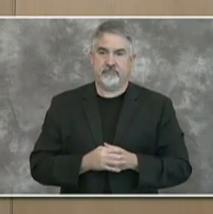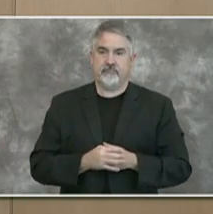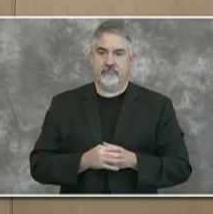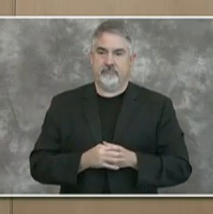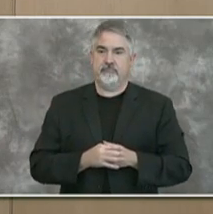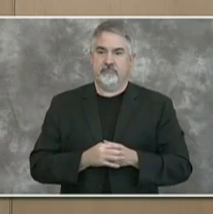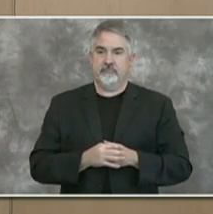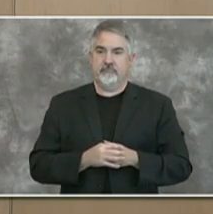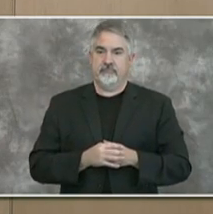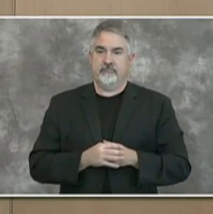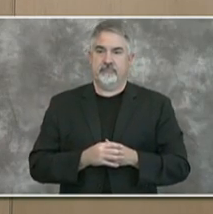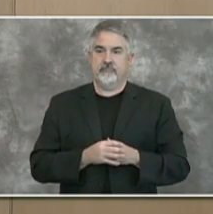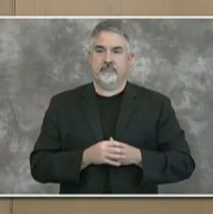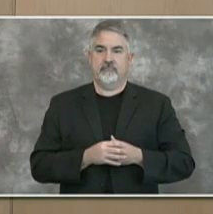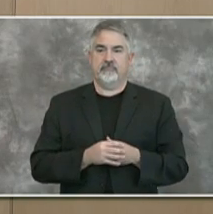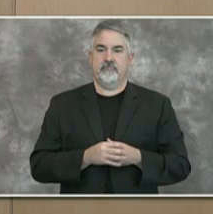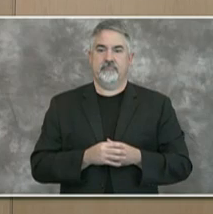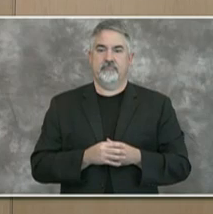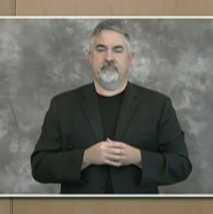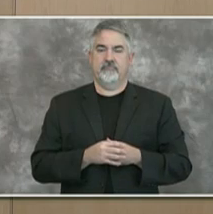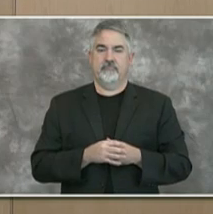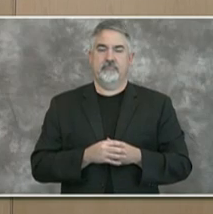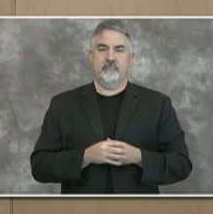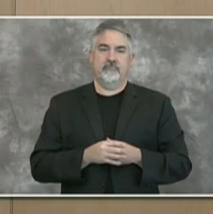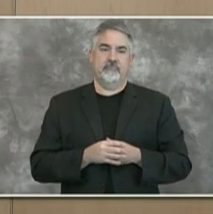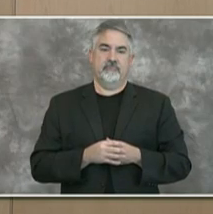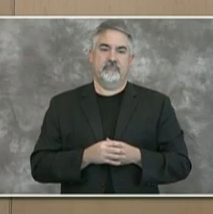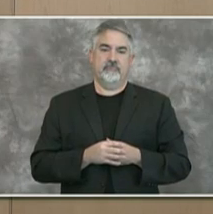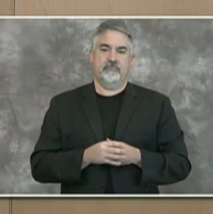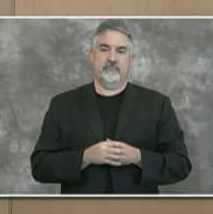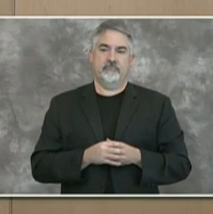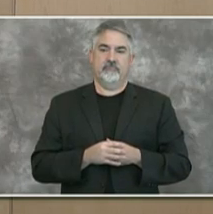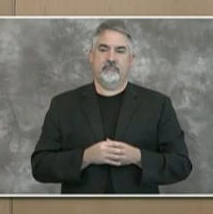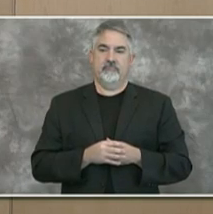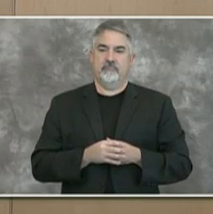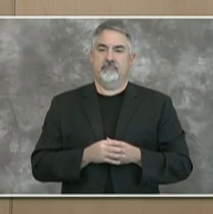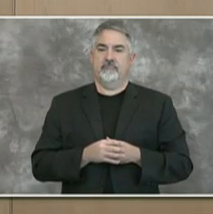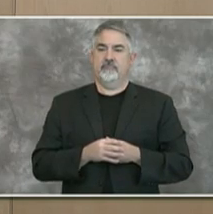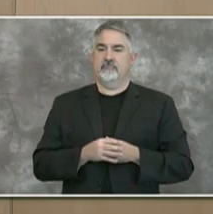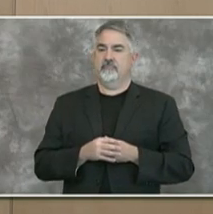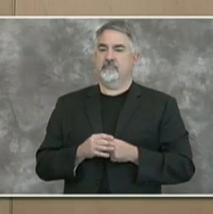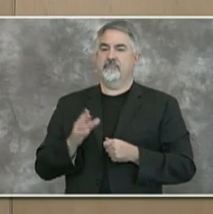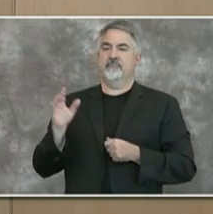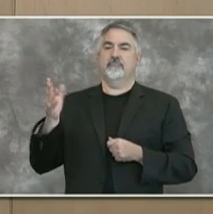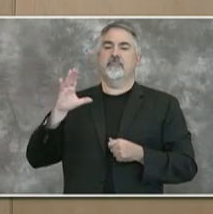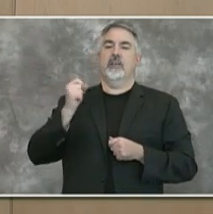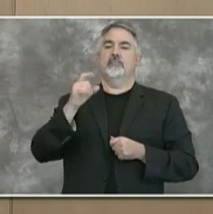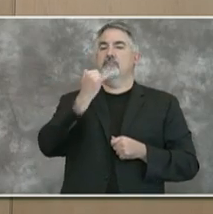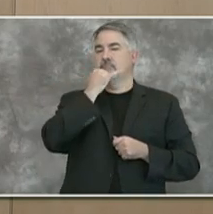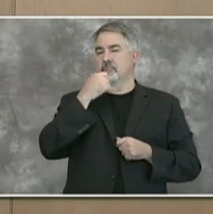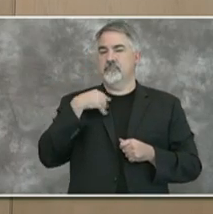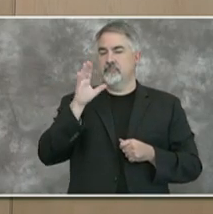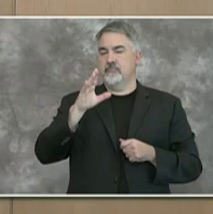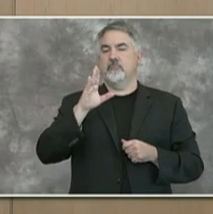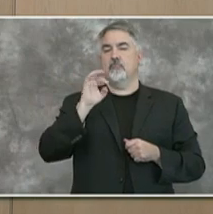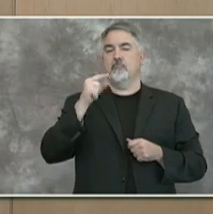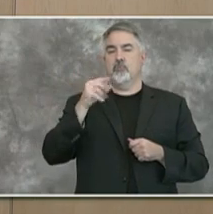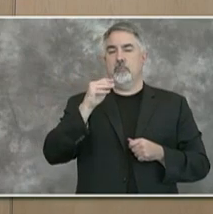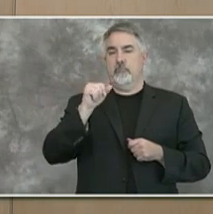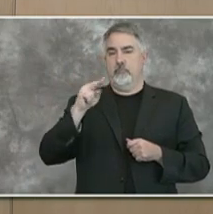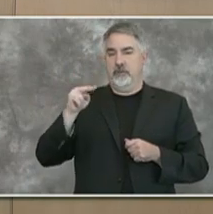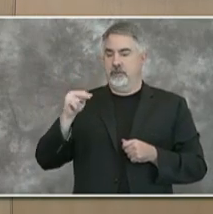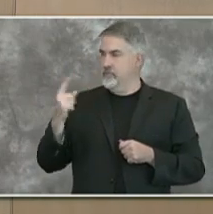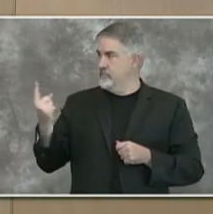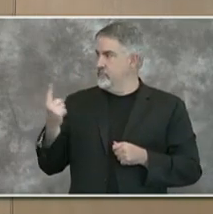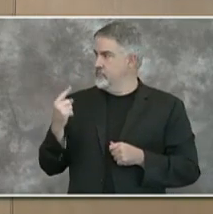Thank you. Please welcome Dr. Luke Bergman, who will talk to you about mental health issues. Thank